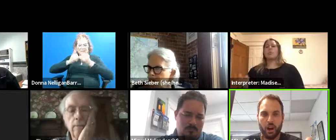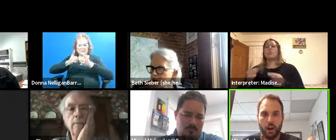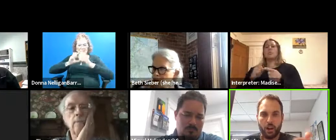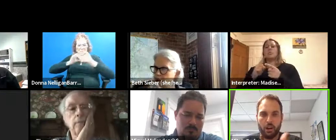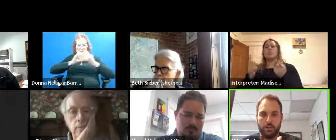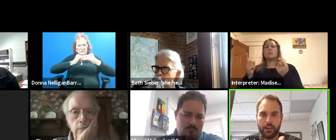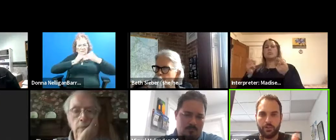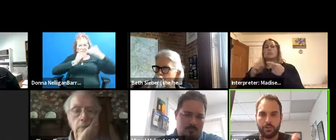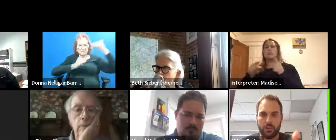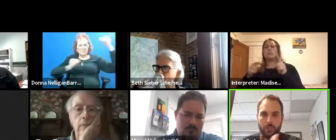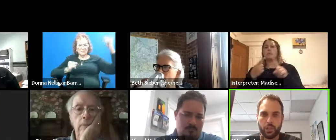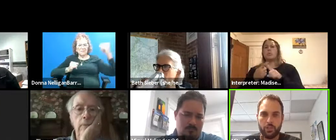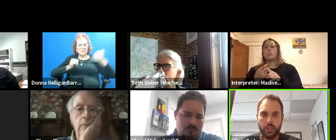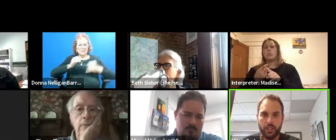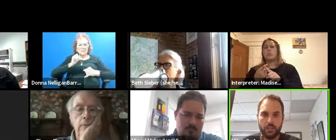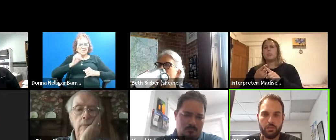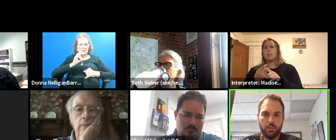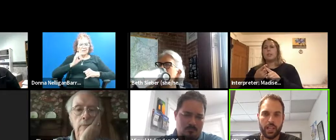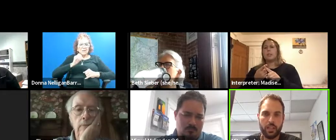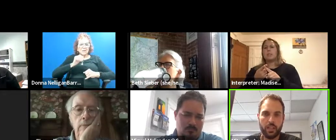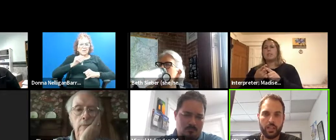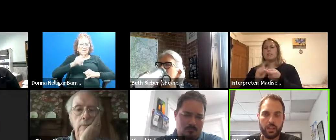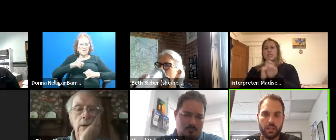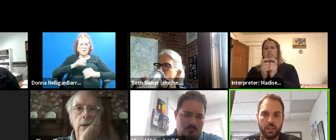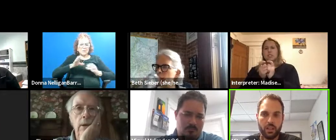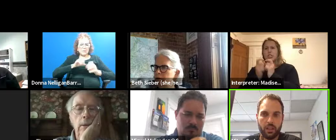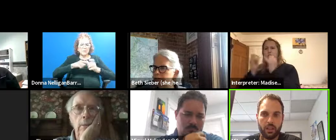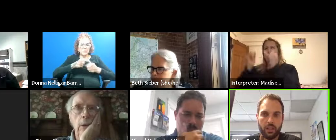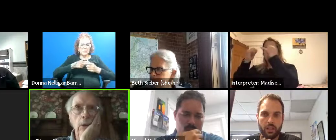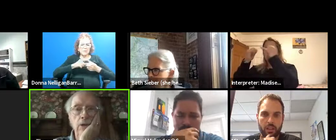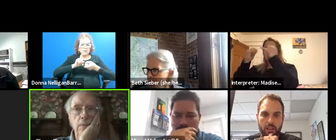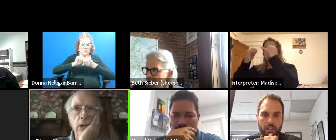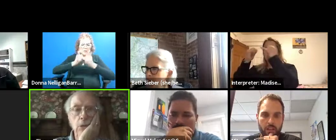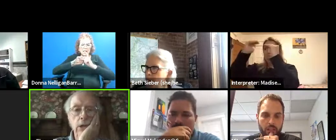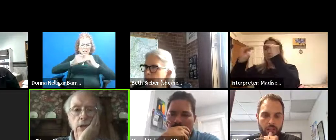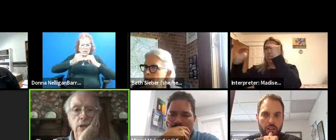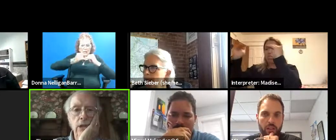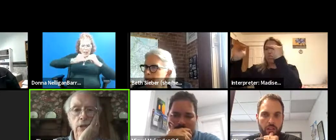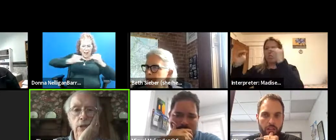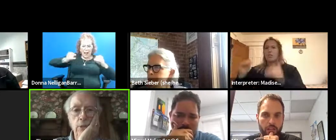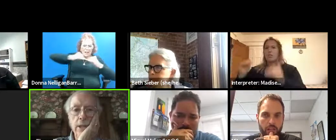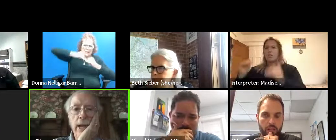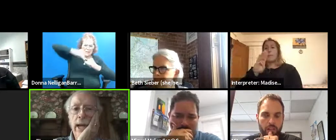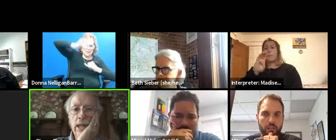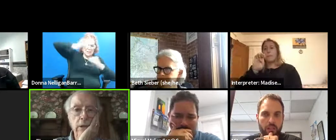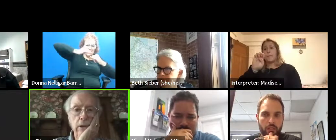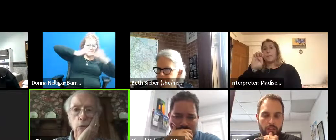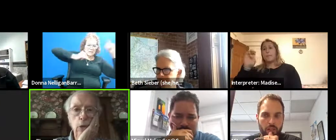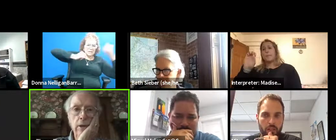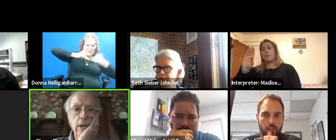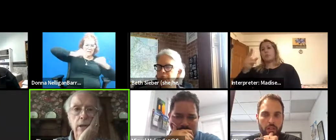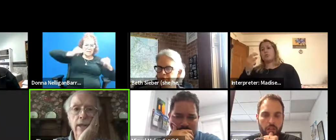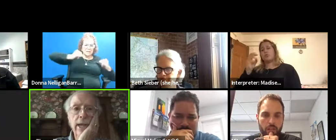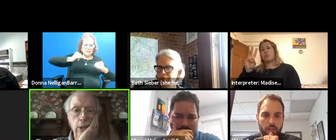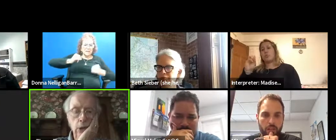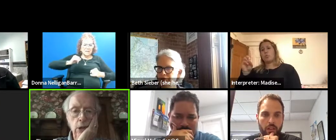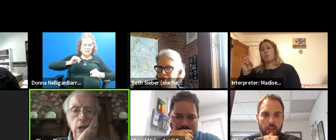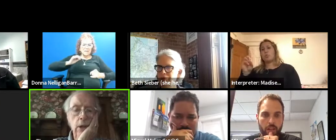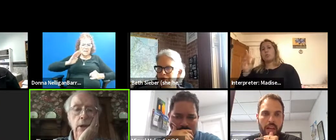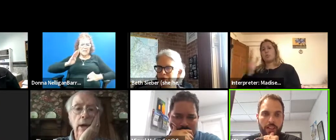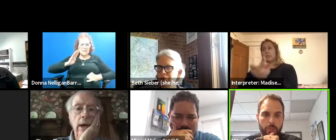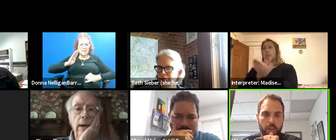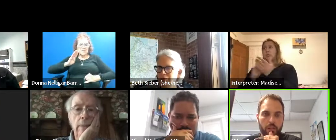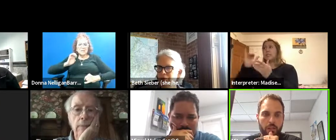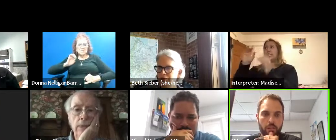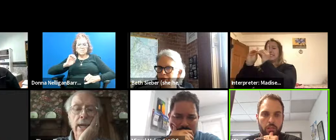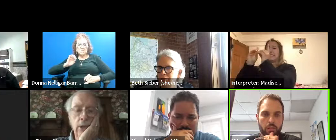like a carve out of sort of Beechwood, right? But most of Beechwood is in the East District and has been for decades.